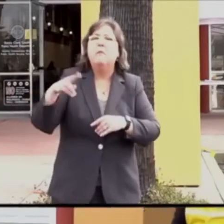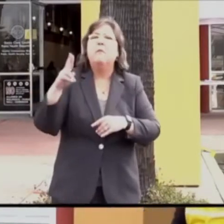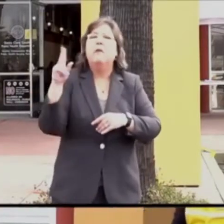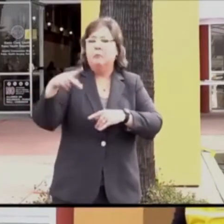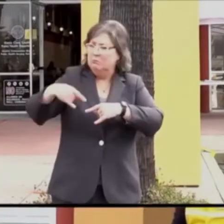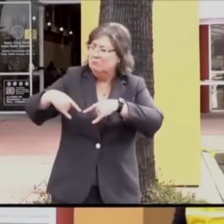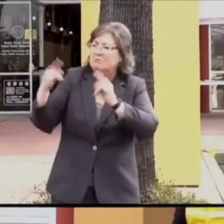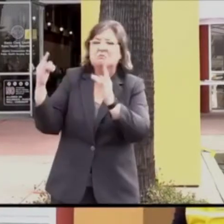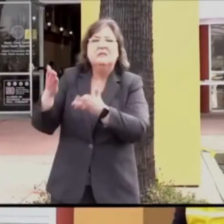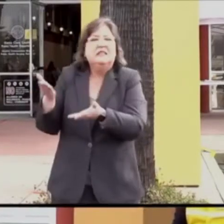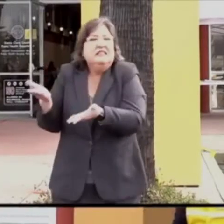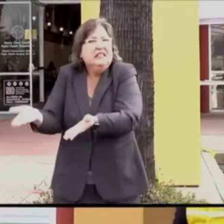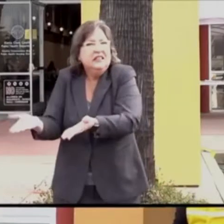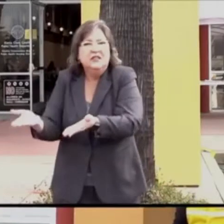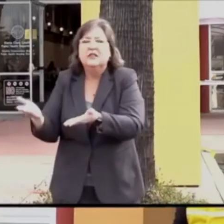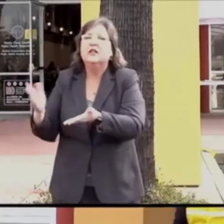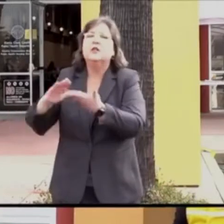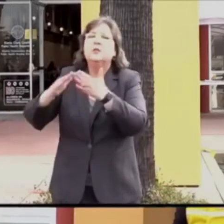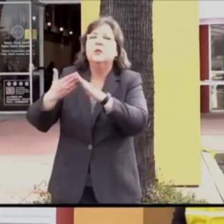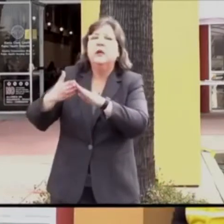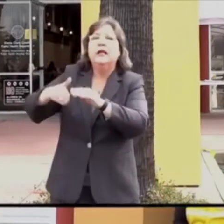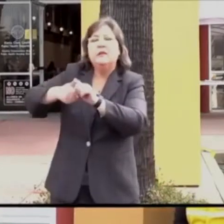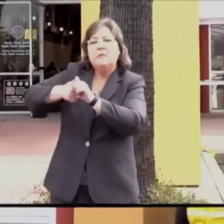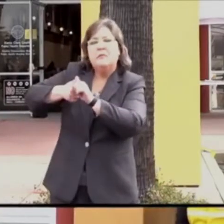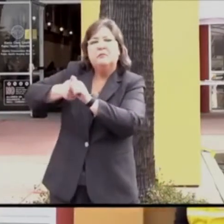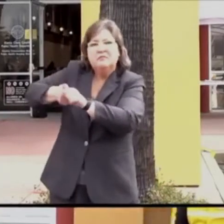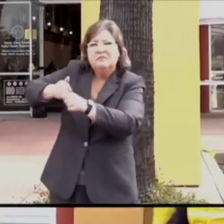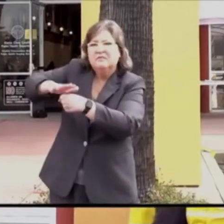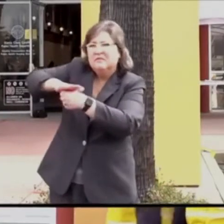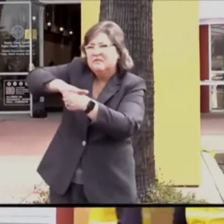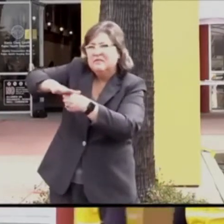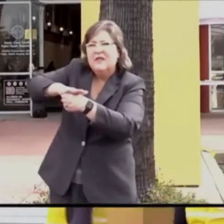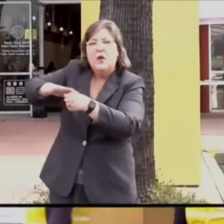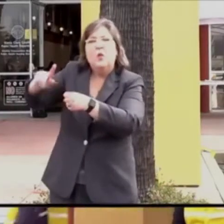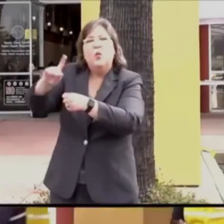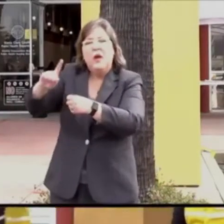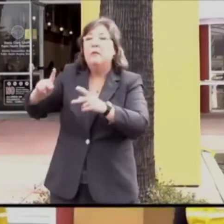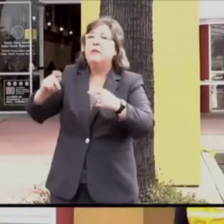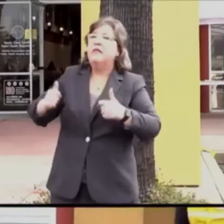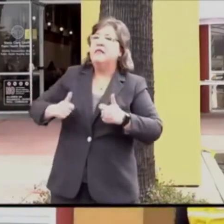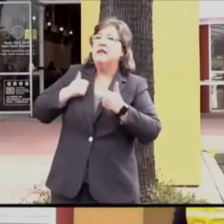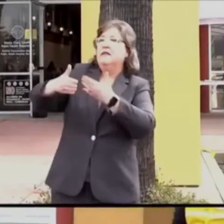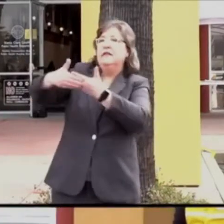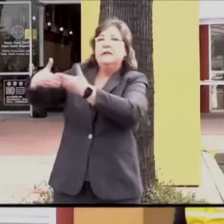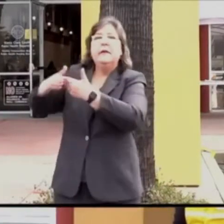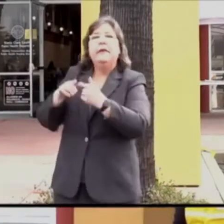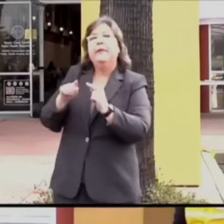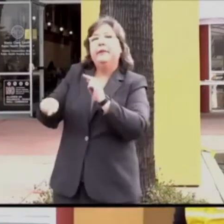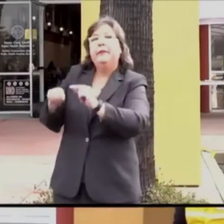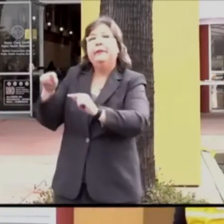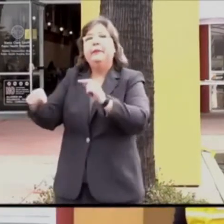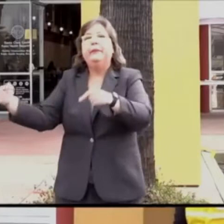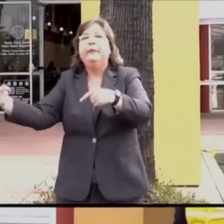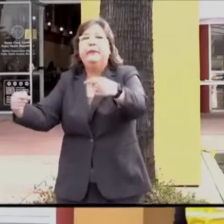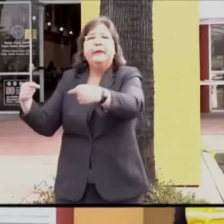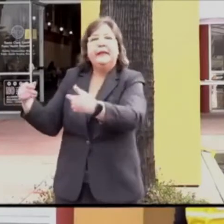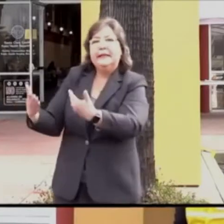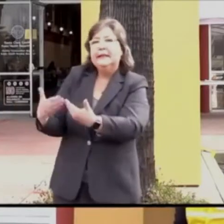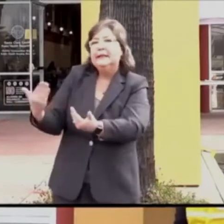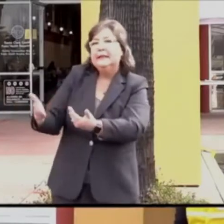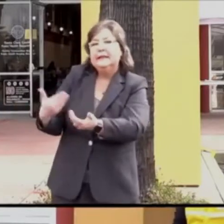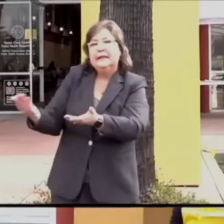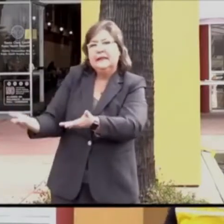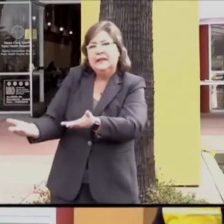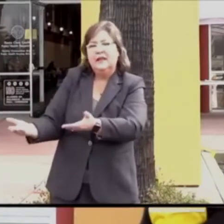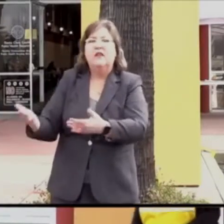vaccination sites to reach residents closer to where they live. COVID-19 has had a disproportionate impact on our